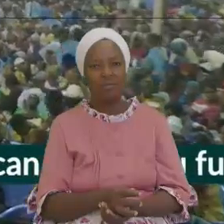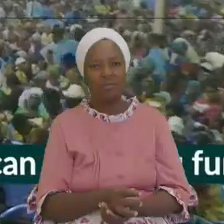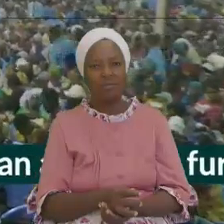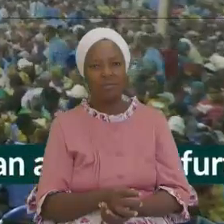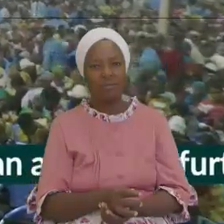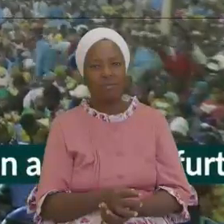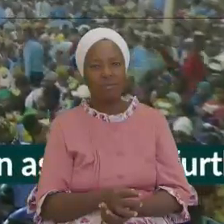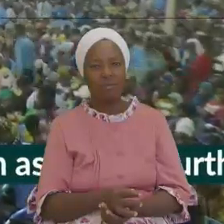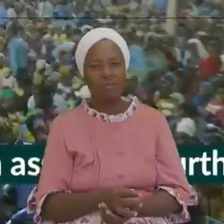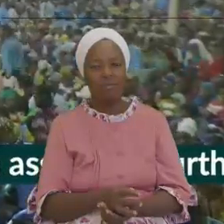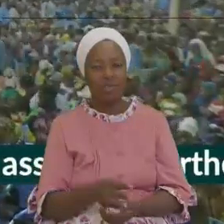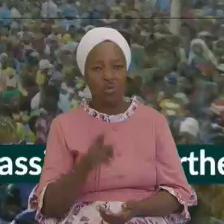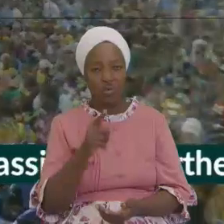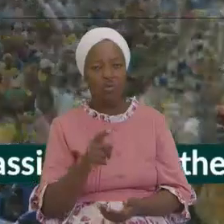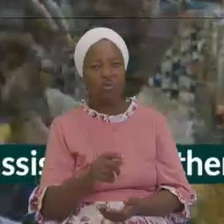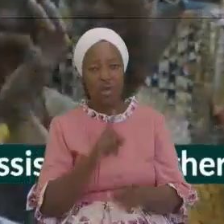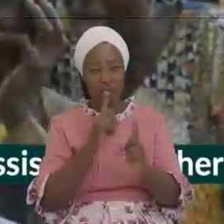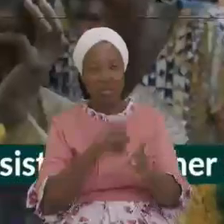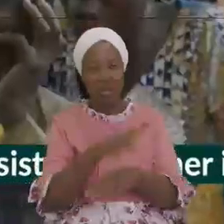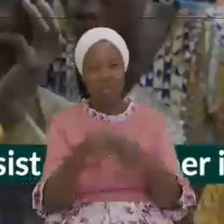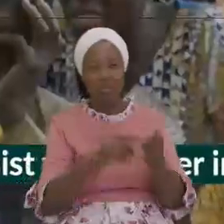You feel it properly.